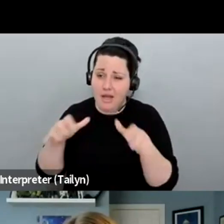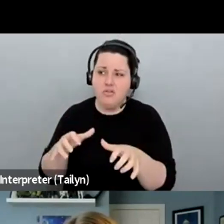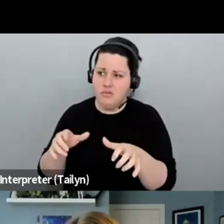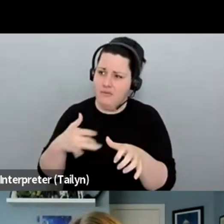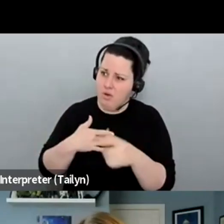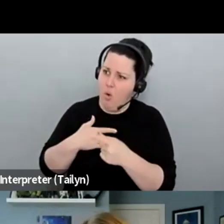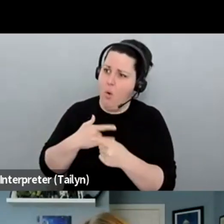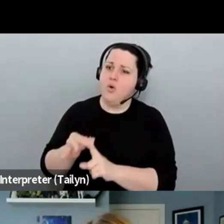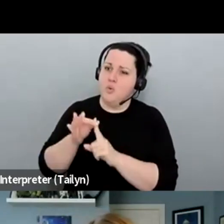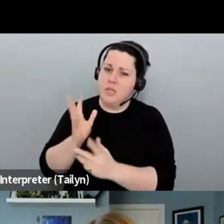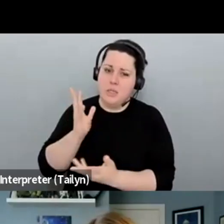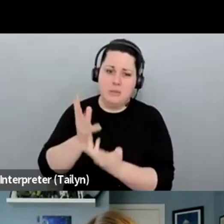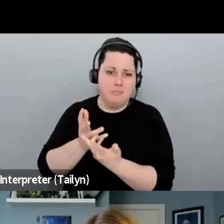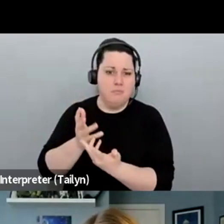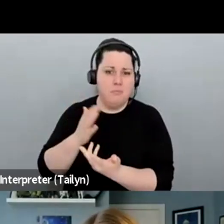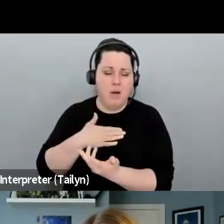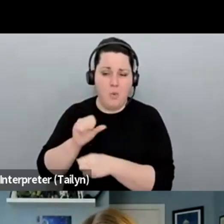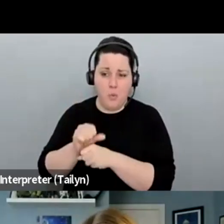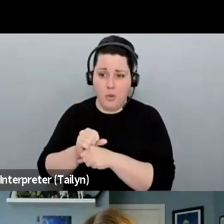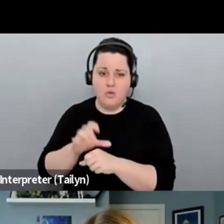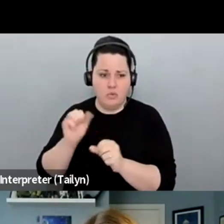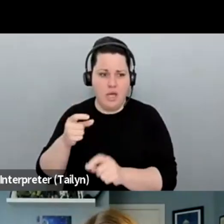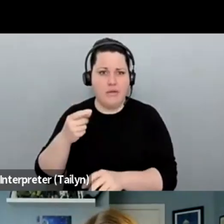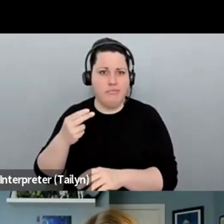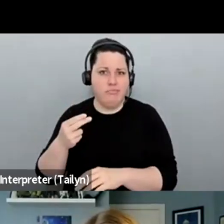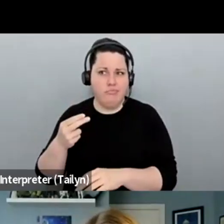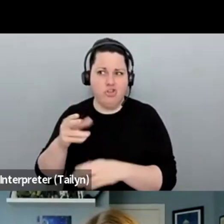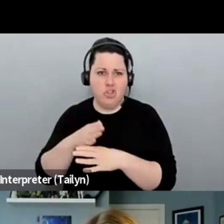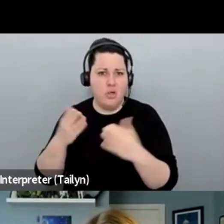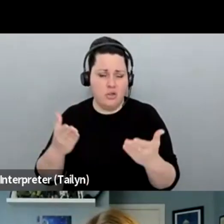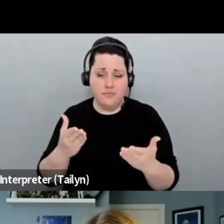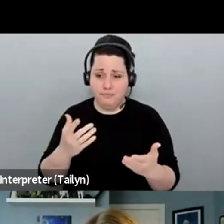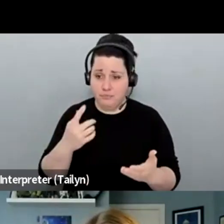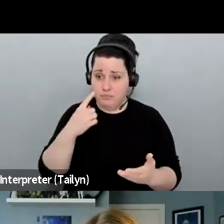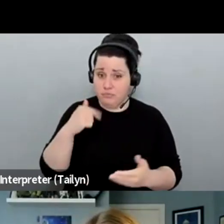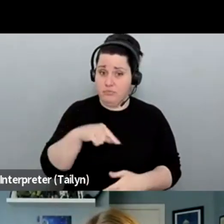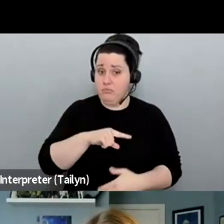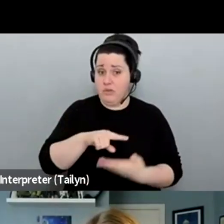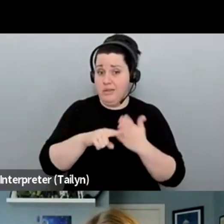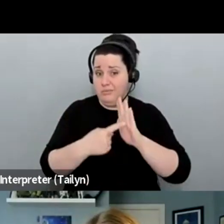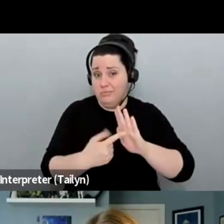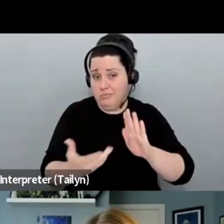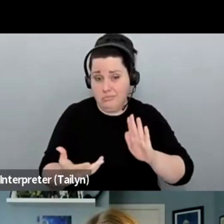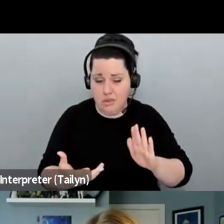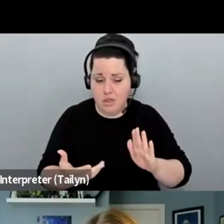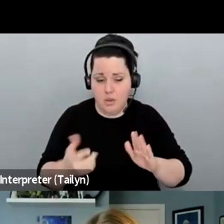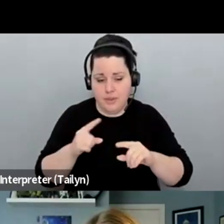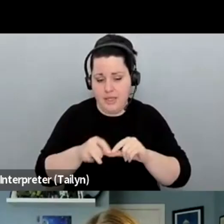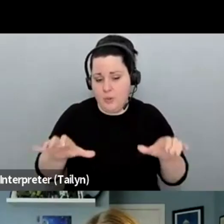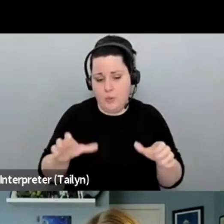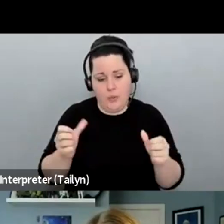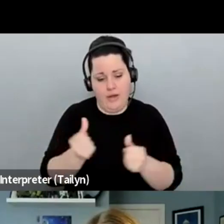work they are doing, using it as a point to share here. And I think on our end, transparently, we can't do